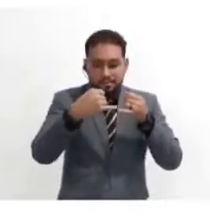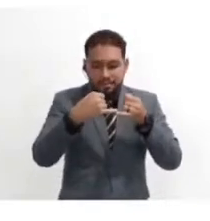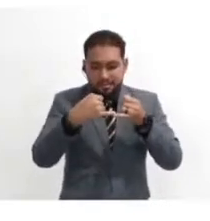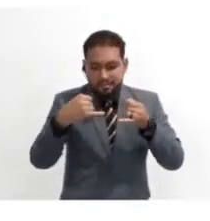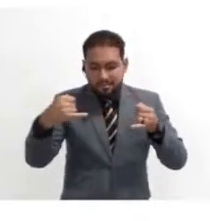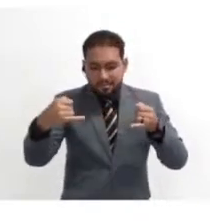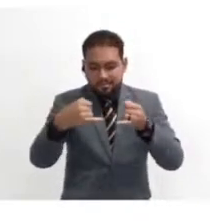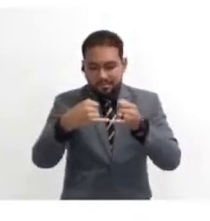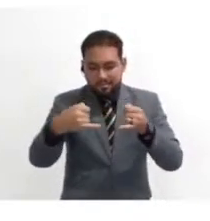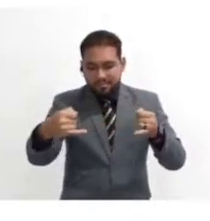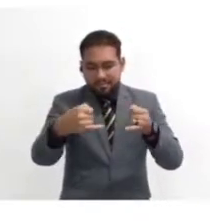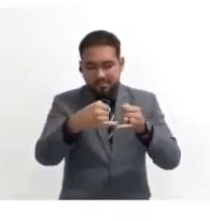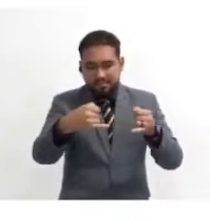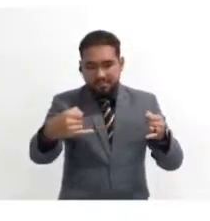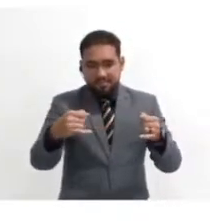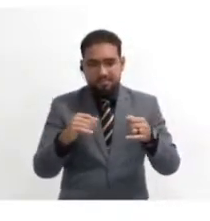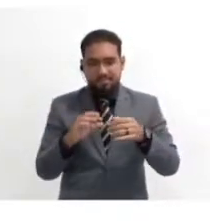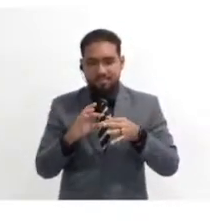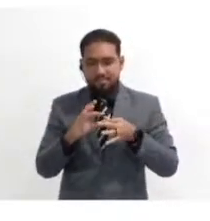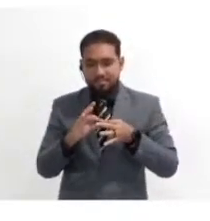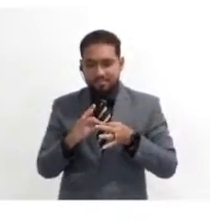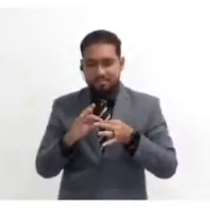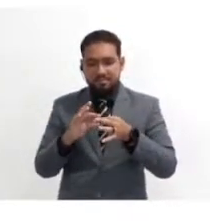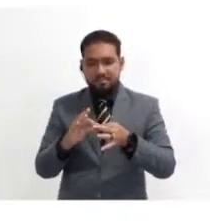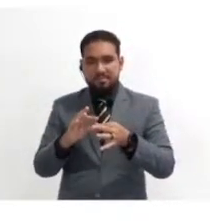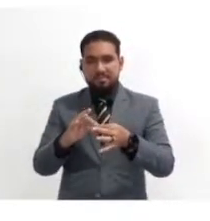to a part on the substrate.